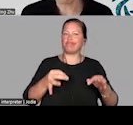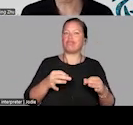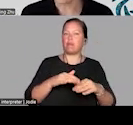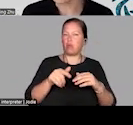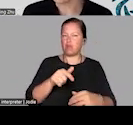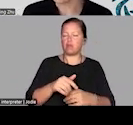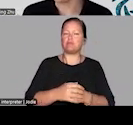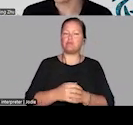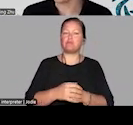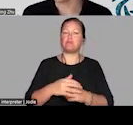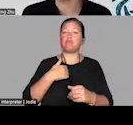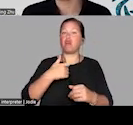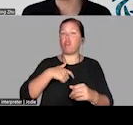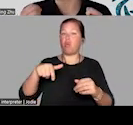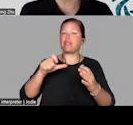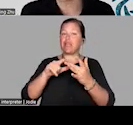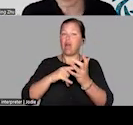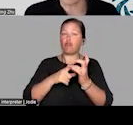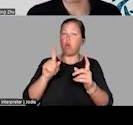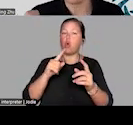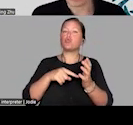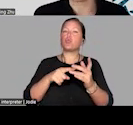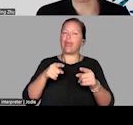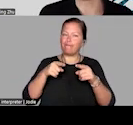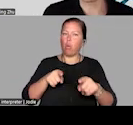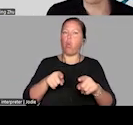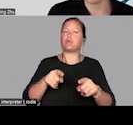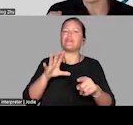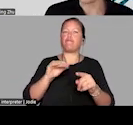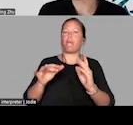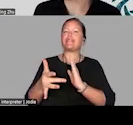Our role at CSRO is to enforce that from a technical